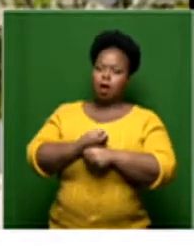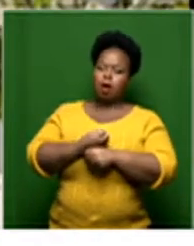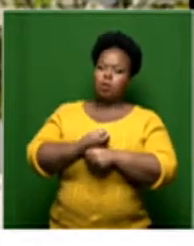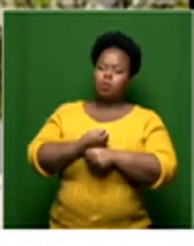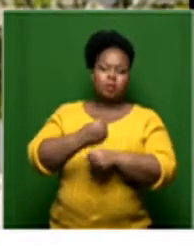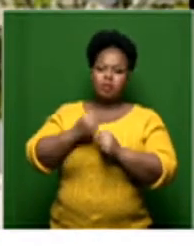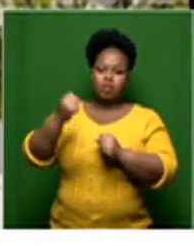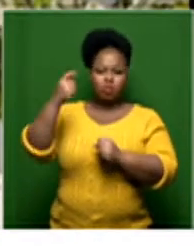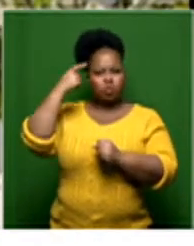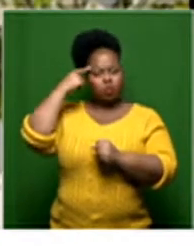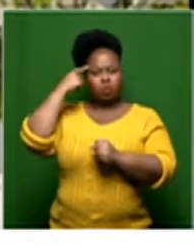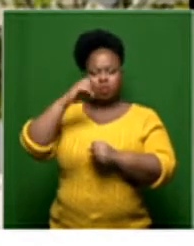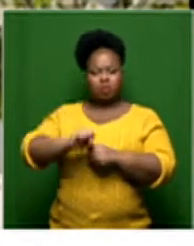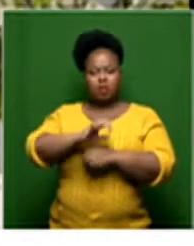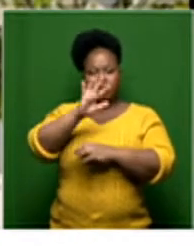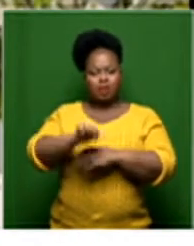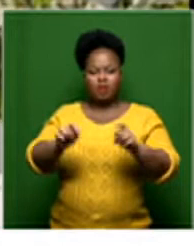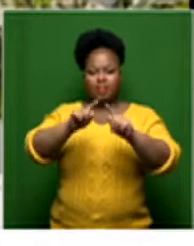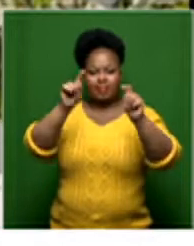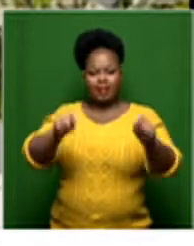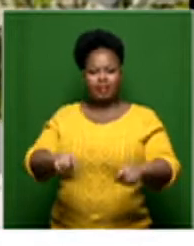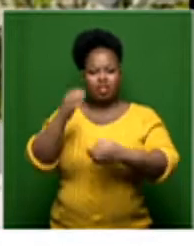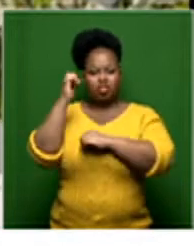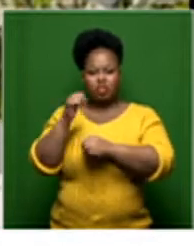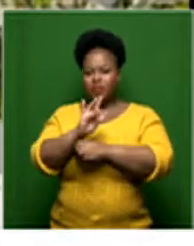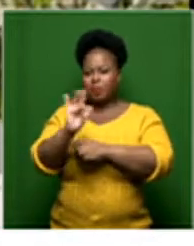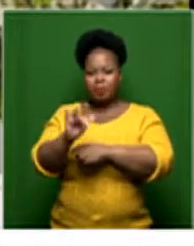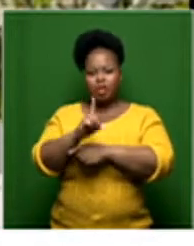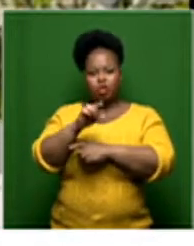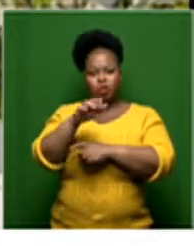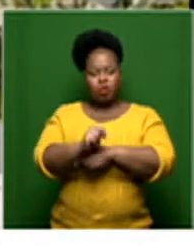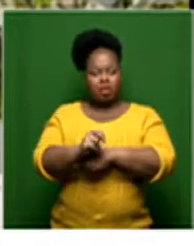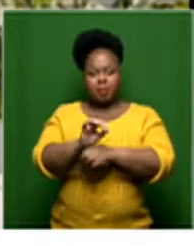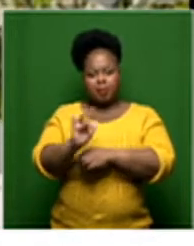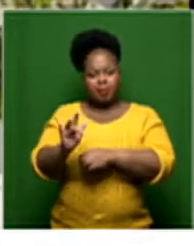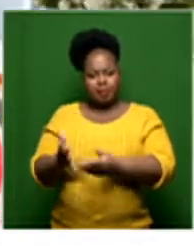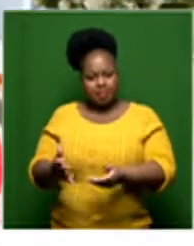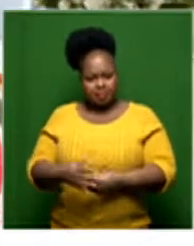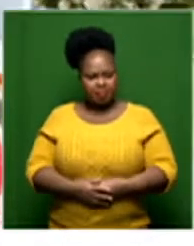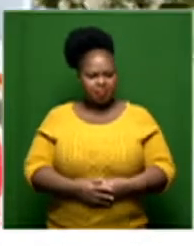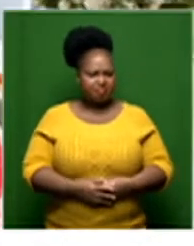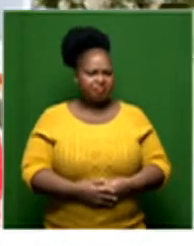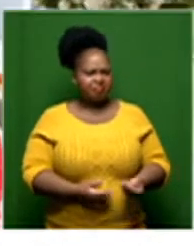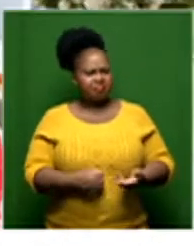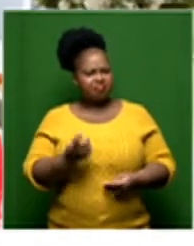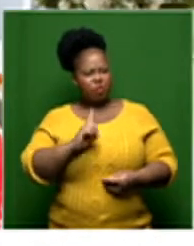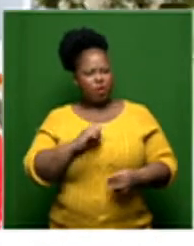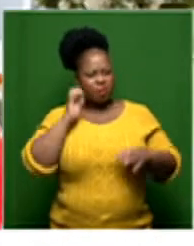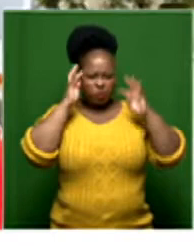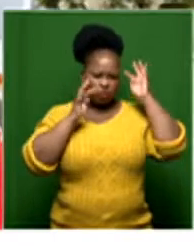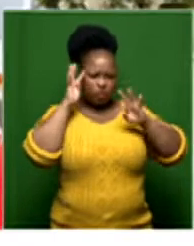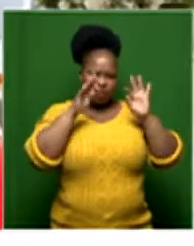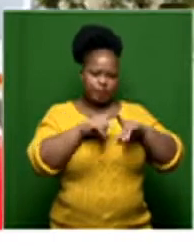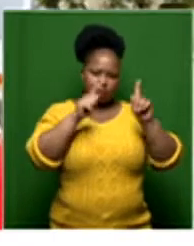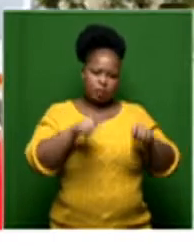ever think of the South African theatre industry without Dawn Lindberg? And what was it about the creative space and theatre